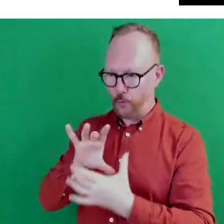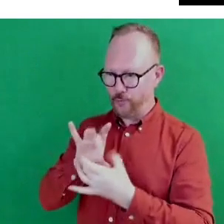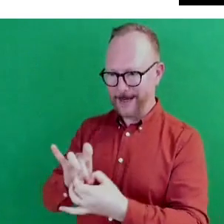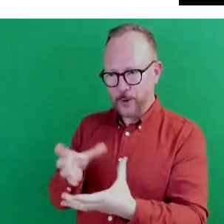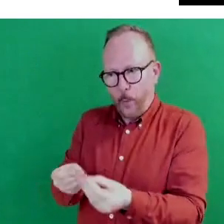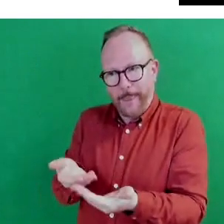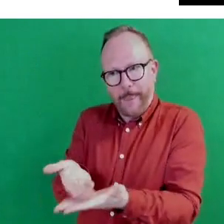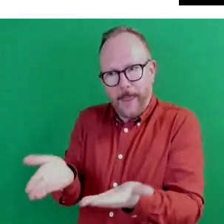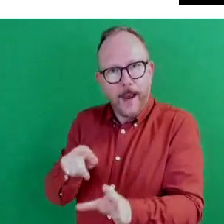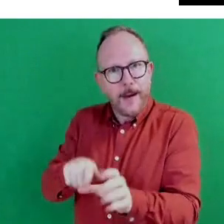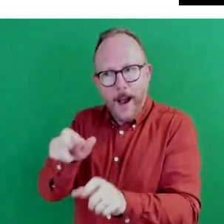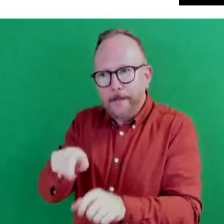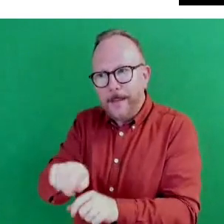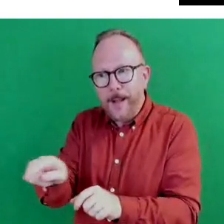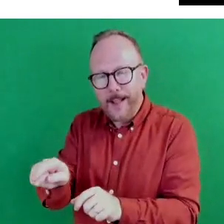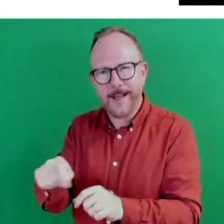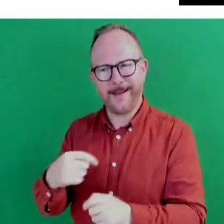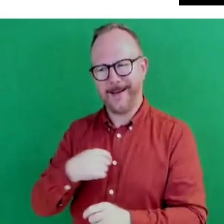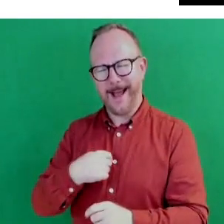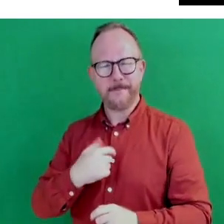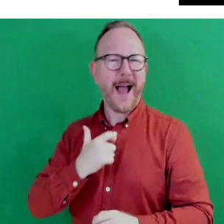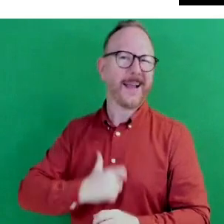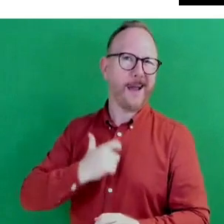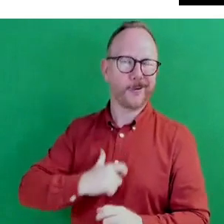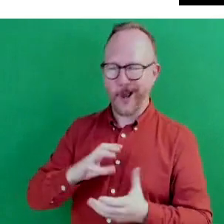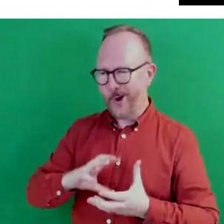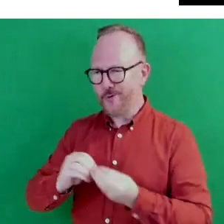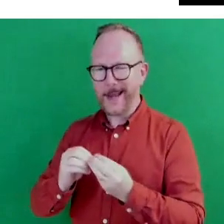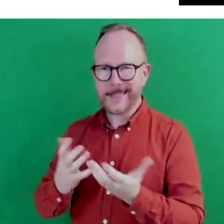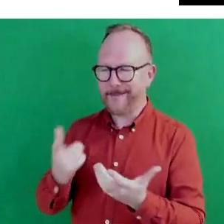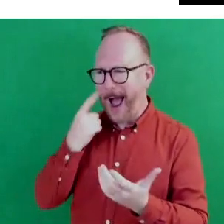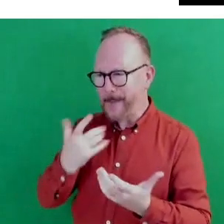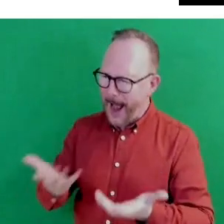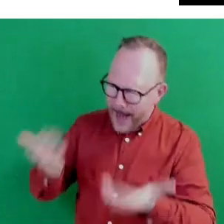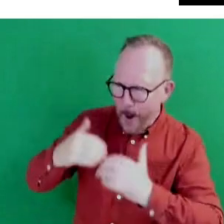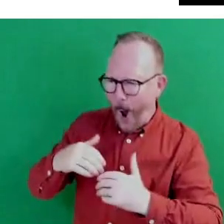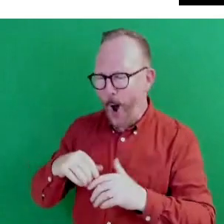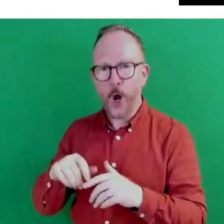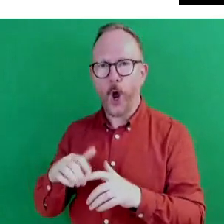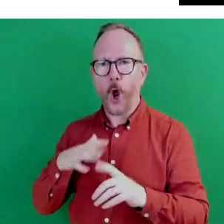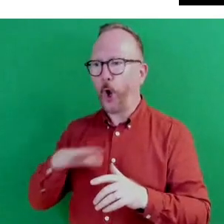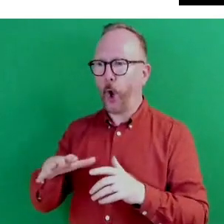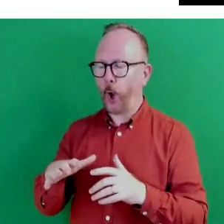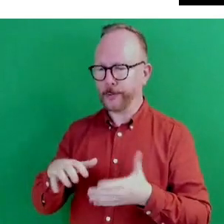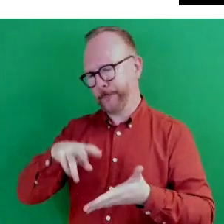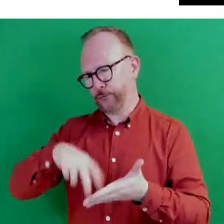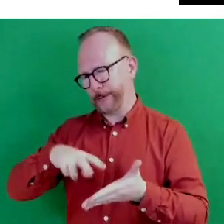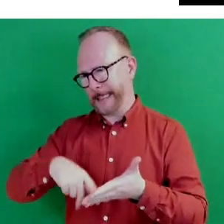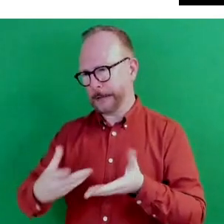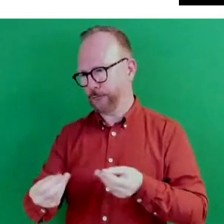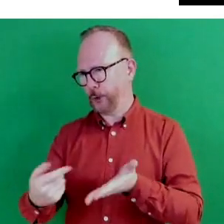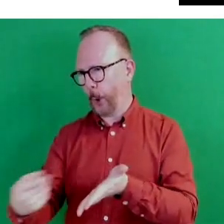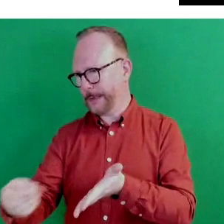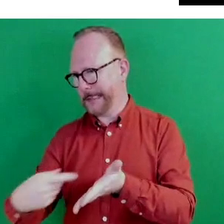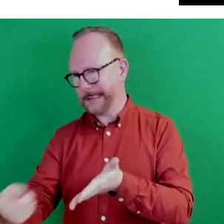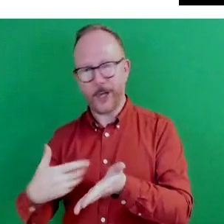very creative person, very let's get doing rather than just sitting and reading through resources. And I think